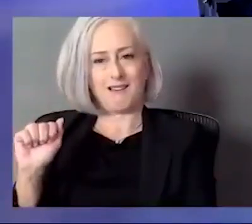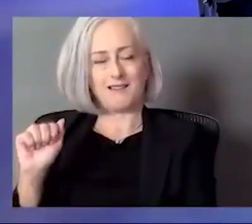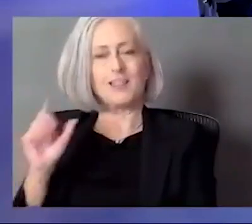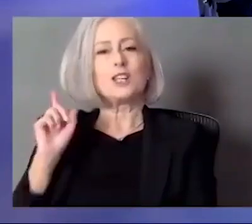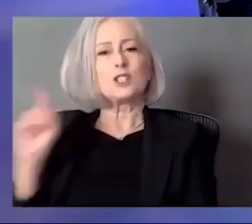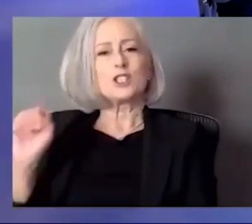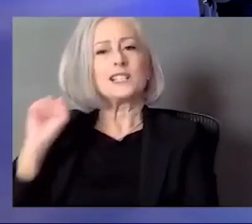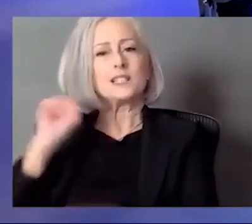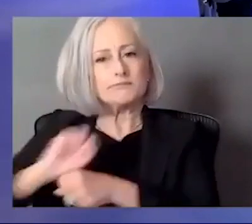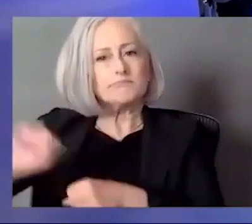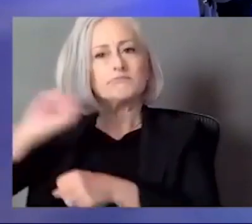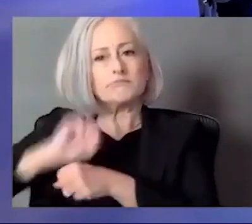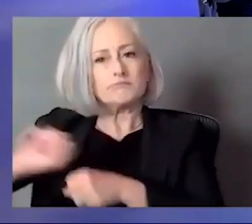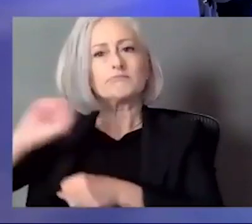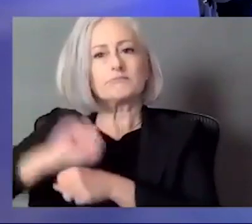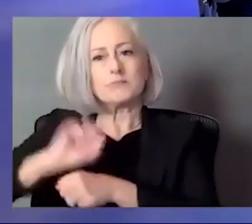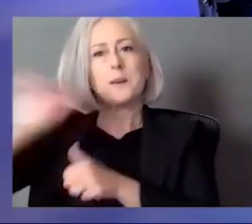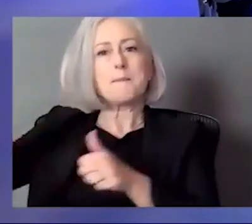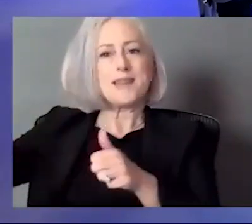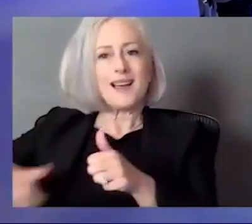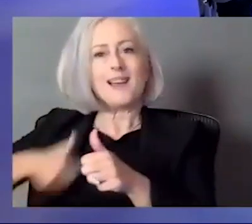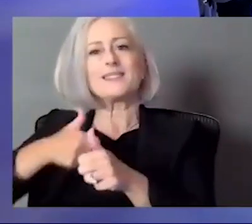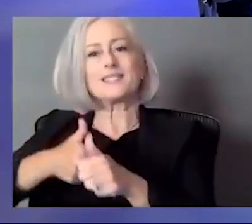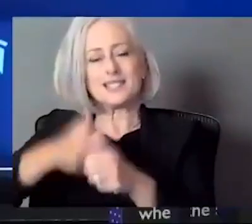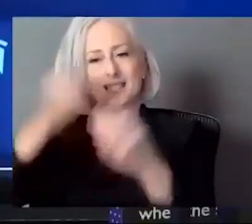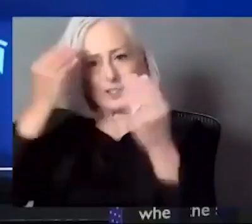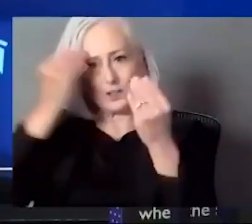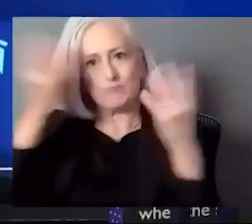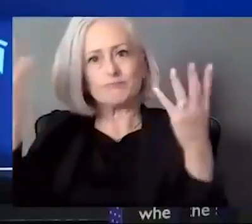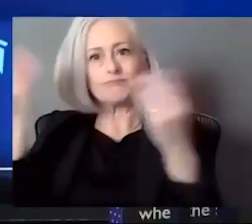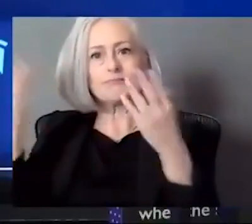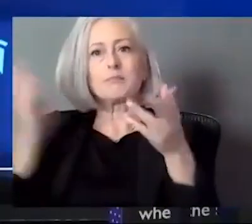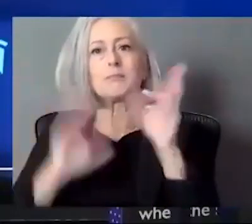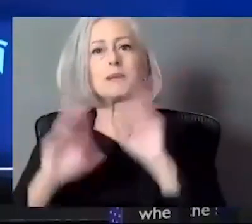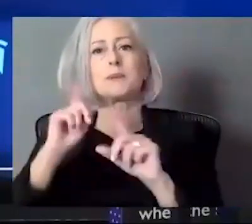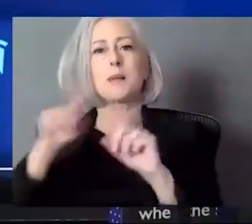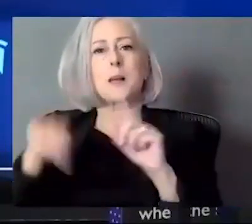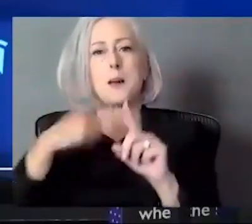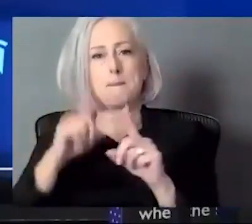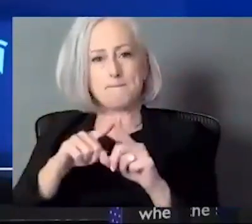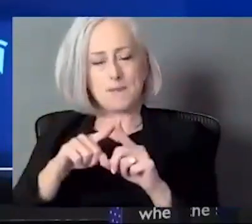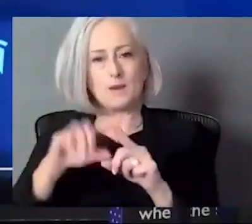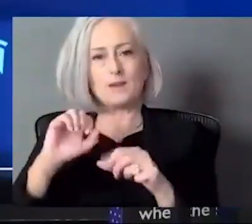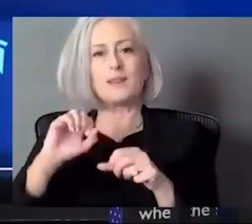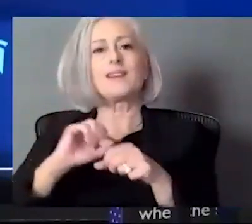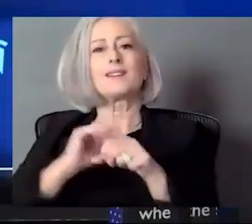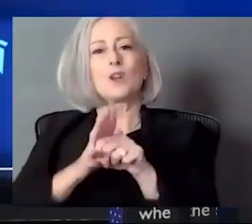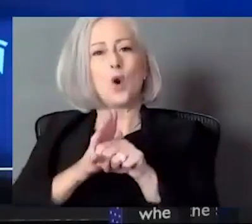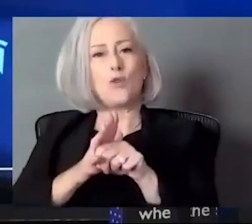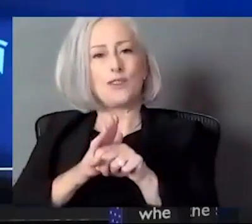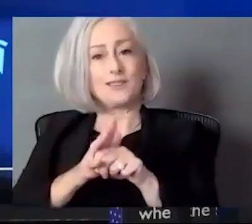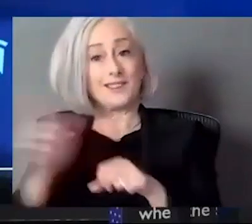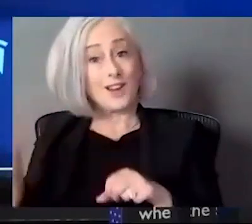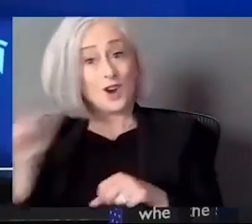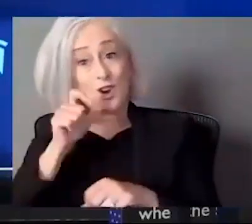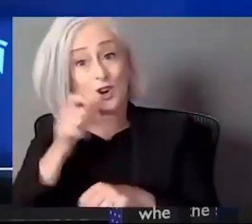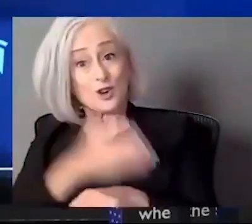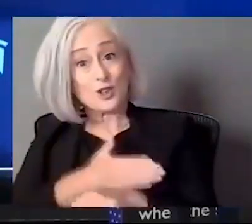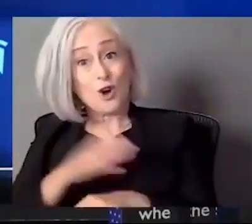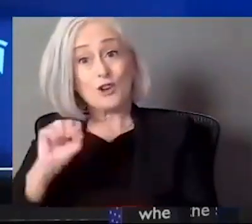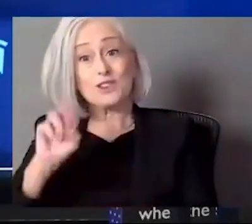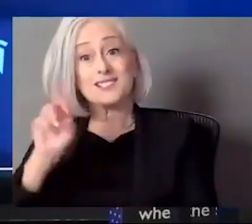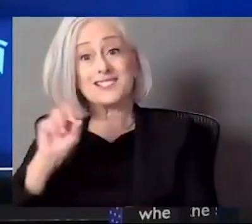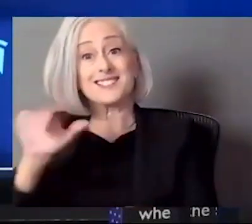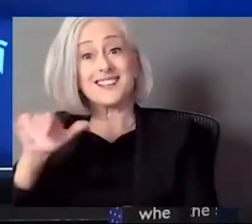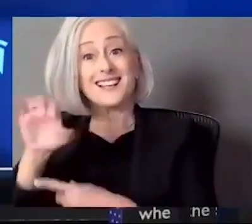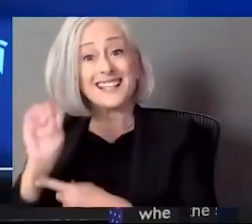scenes to help us communicate about COVID-19, so has her daughter, Sunny. You remember Sunny? Sunny made a video for us a while